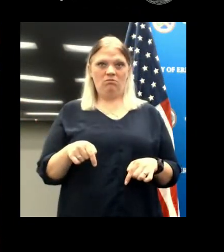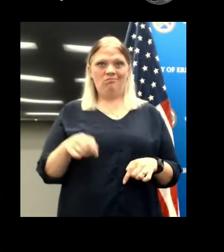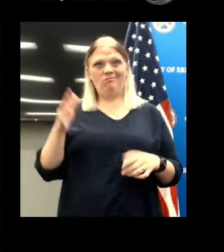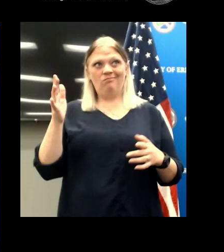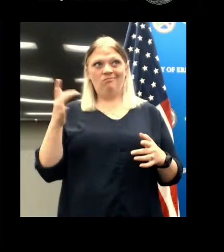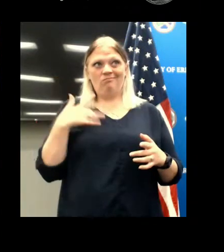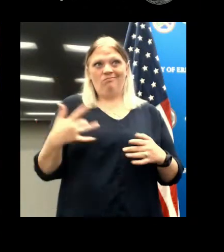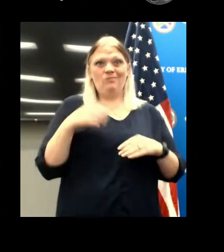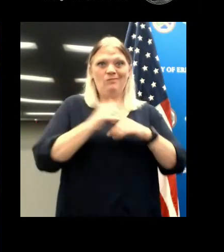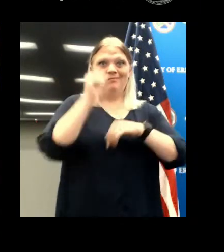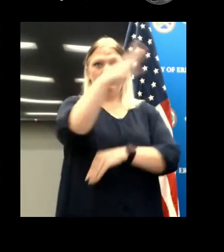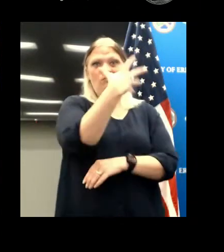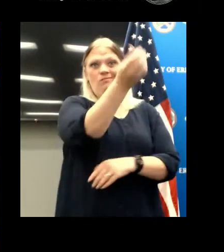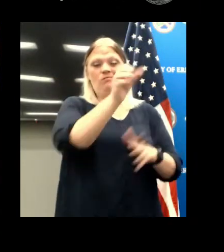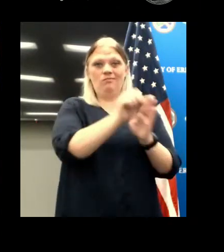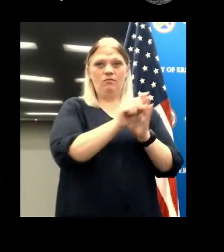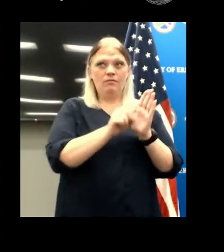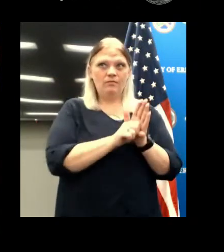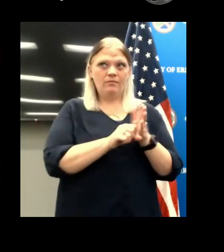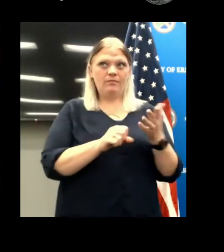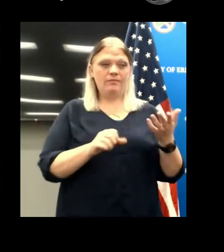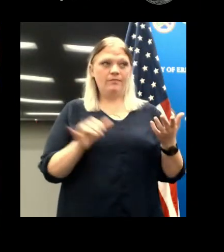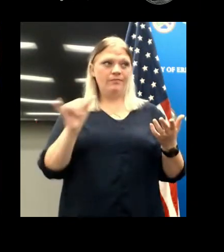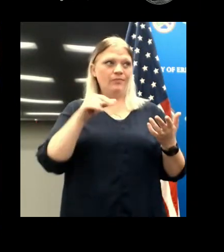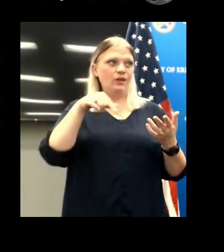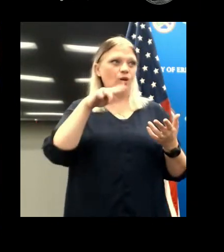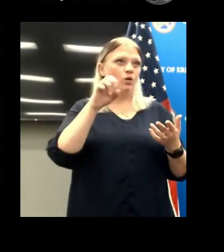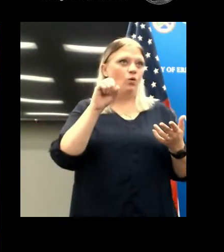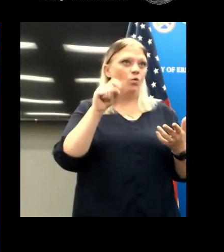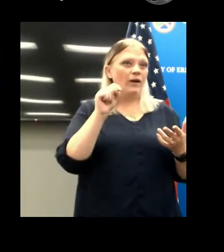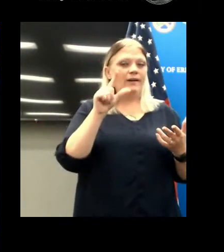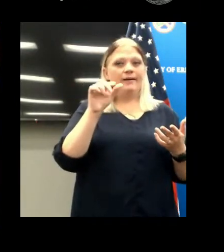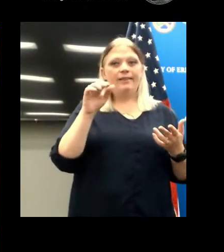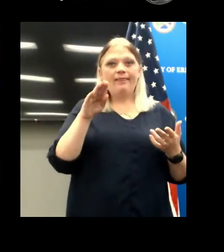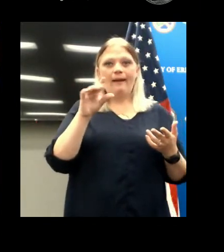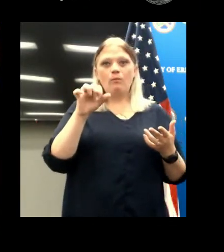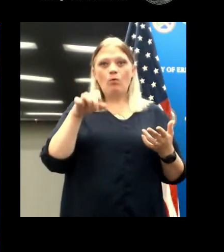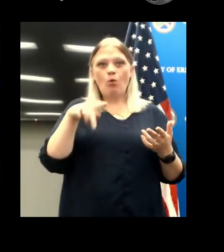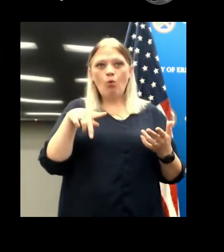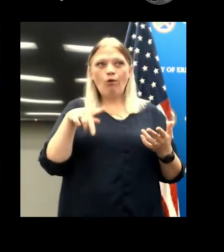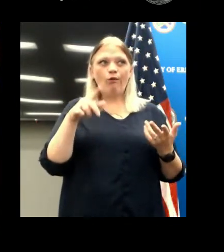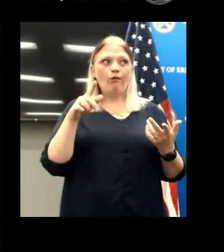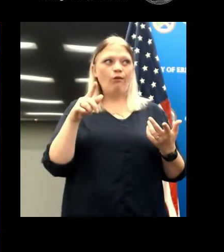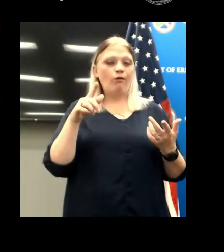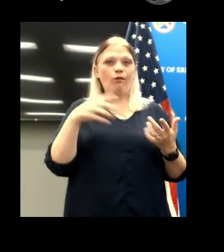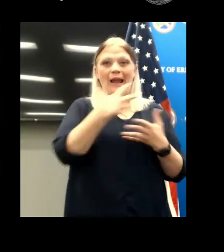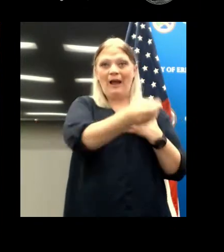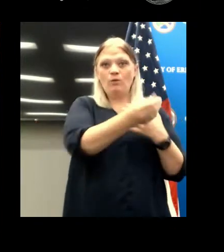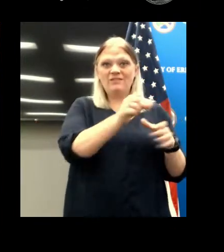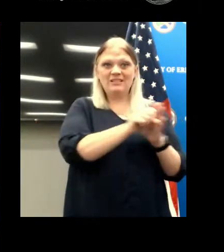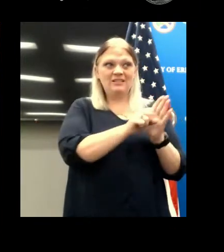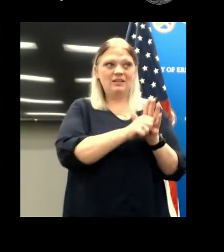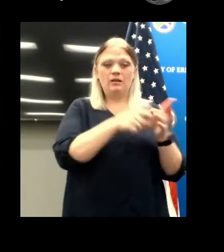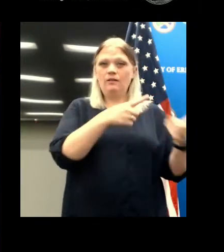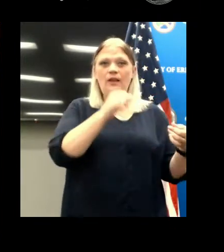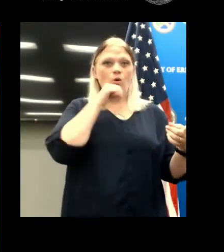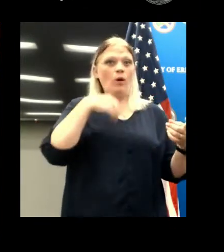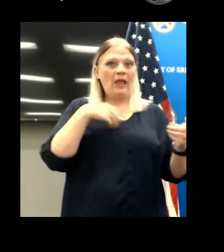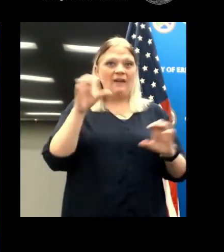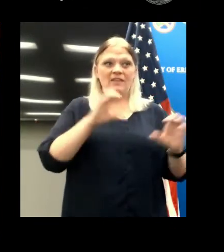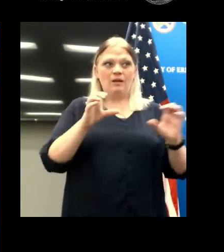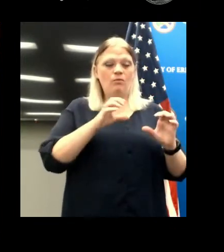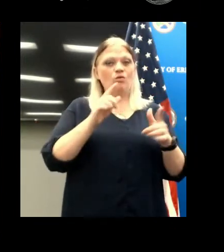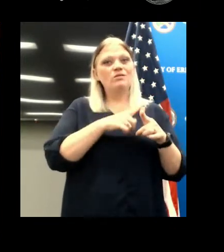state, and they're being sent to like Quest or LabCorp or these other locations out of state which do not have the reagents and